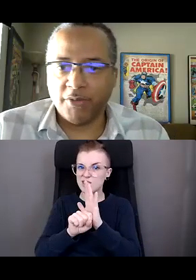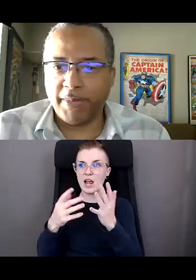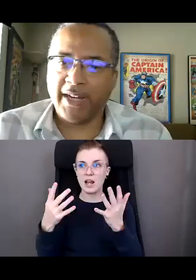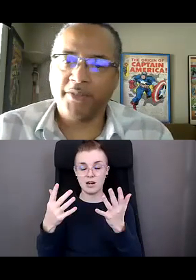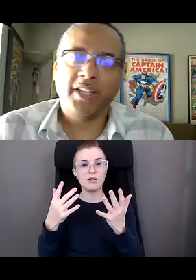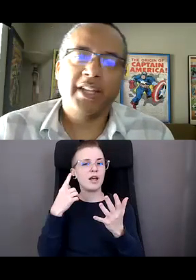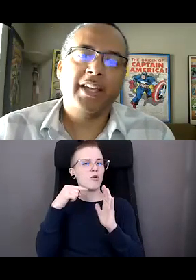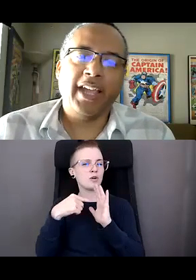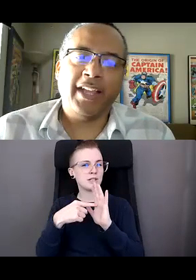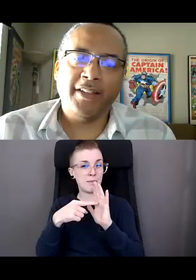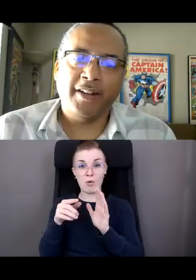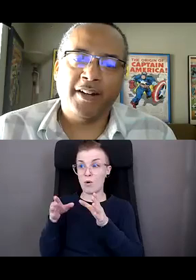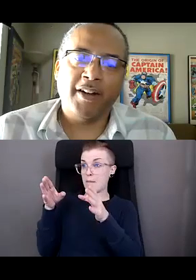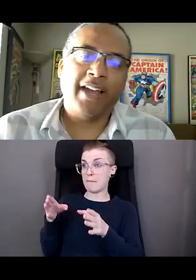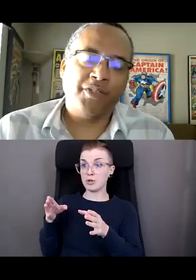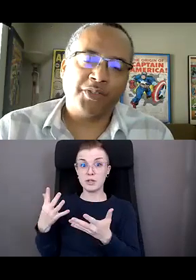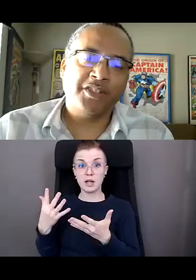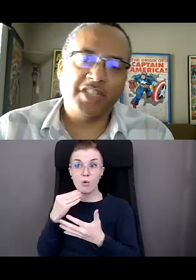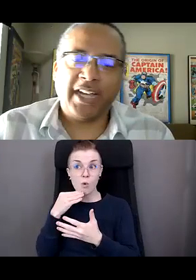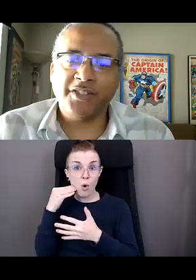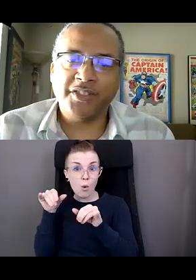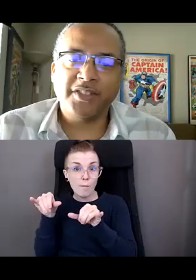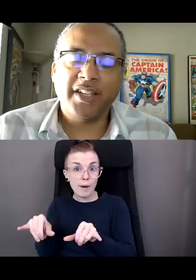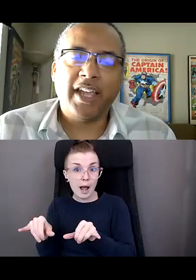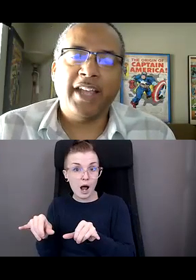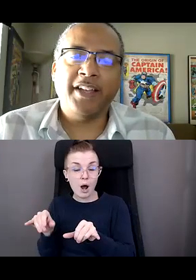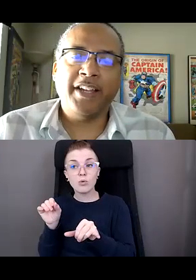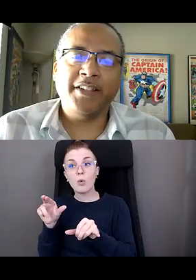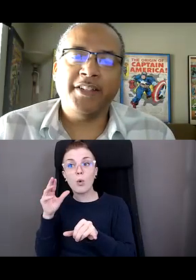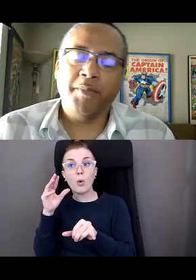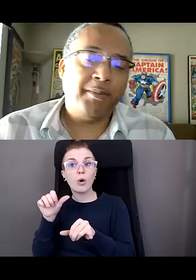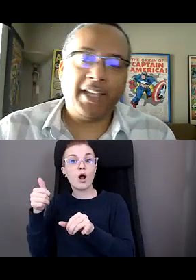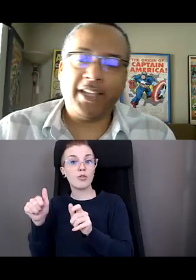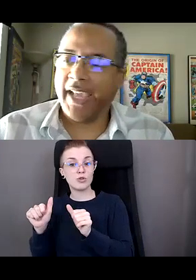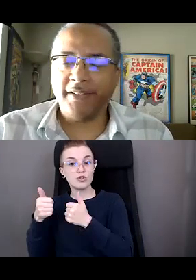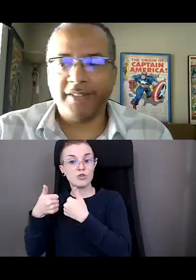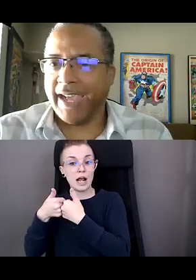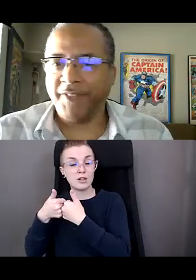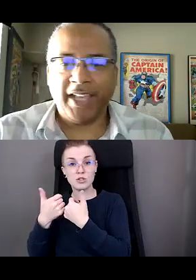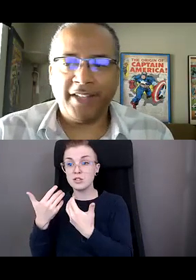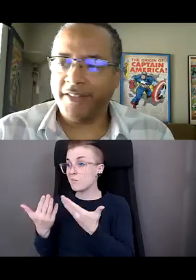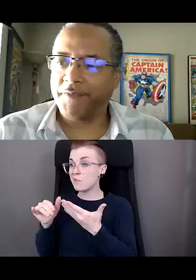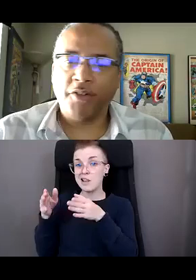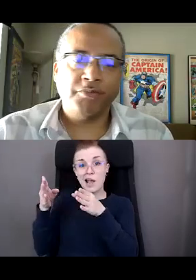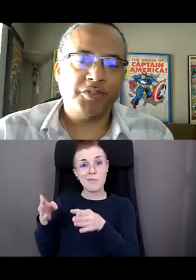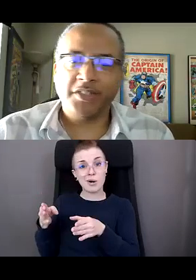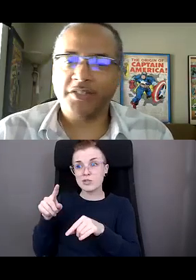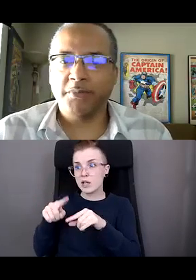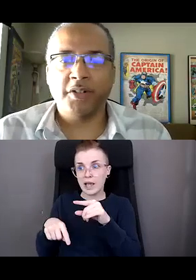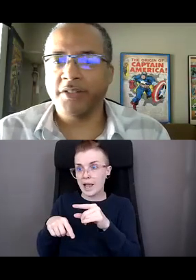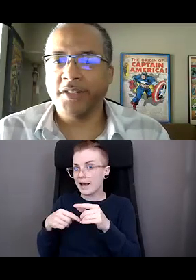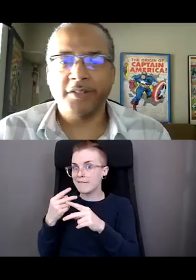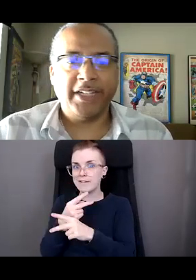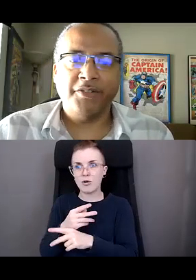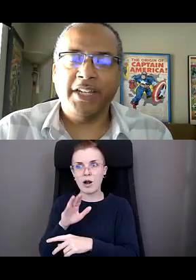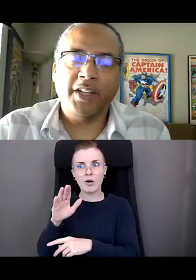that's homebound and having those other challenges, and they, maybe they can't navigate the phone system